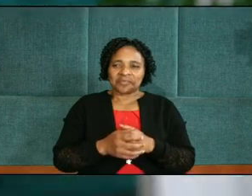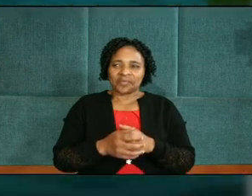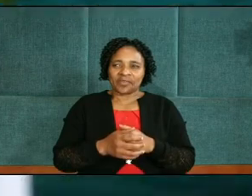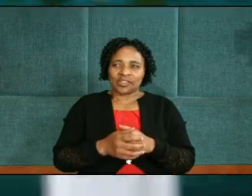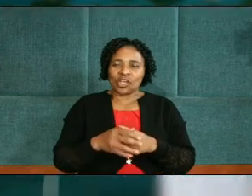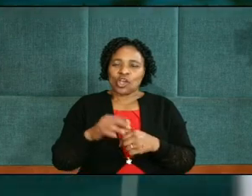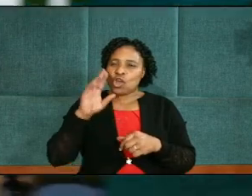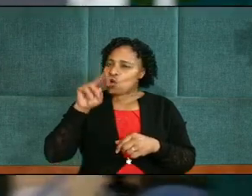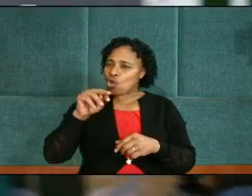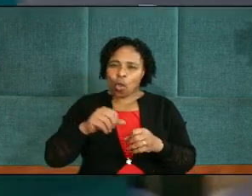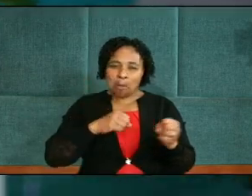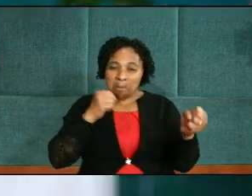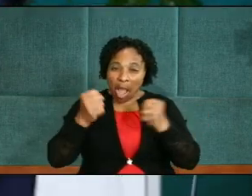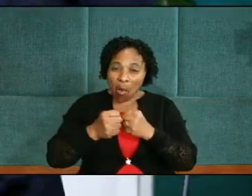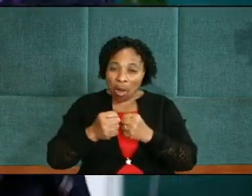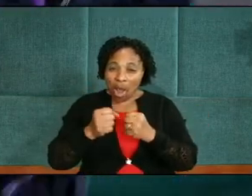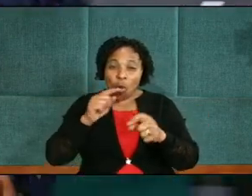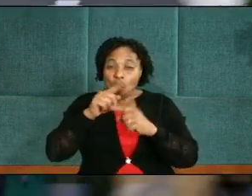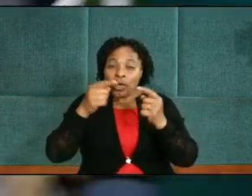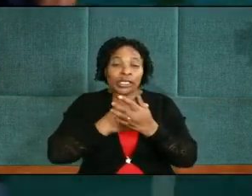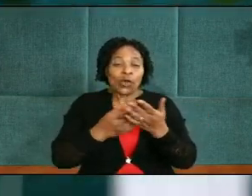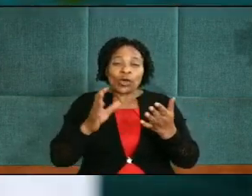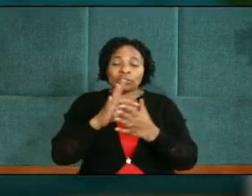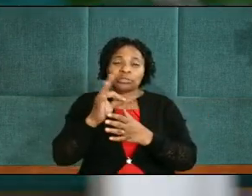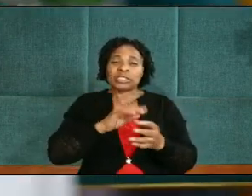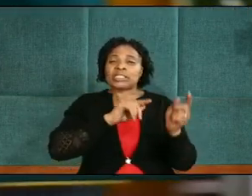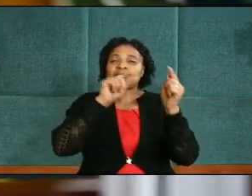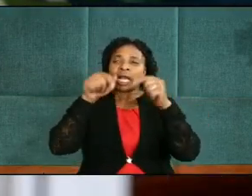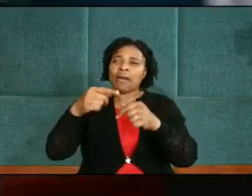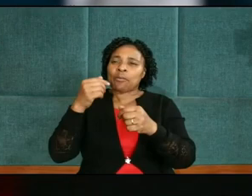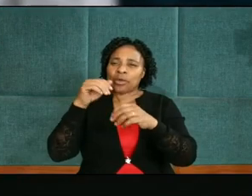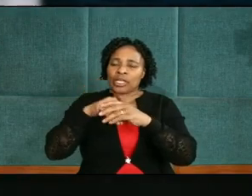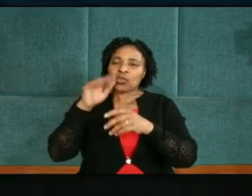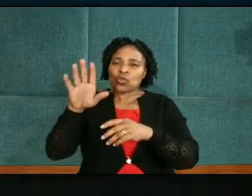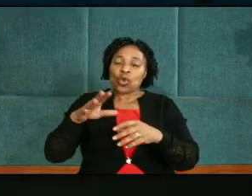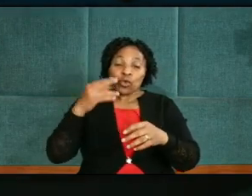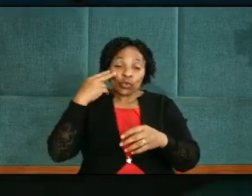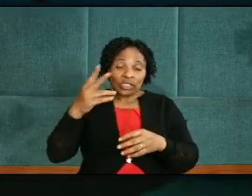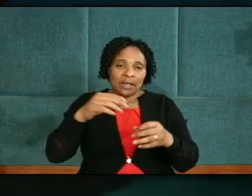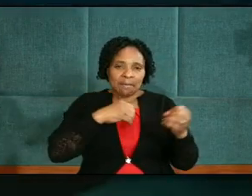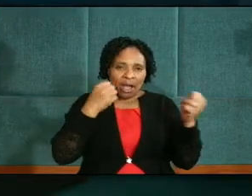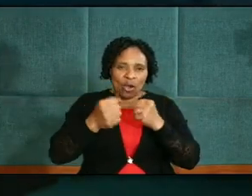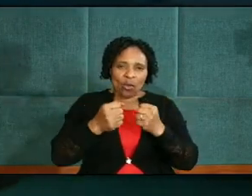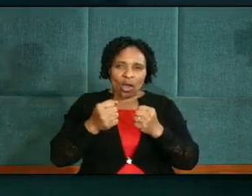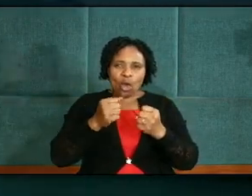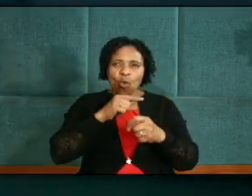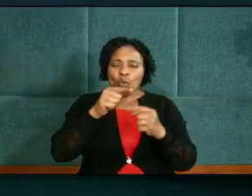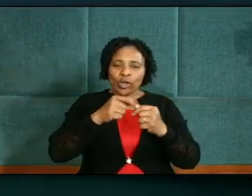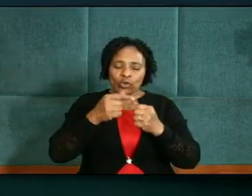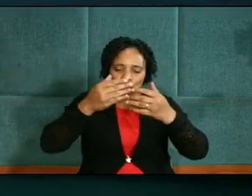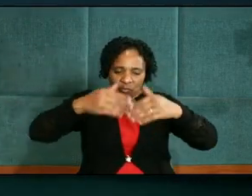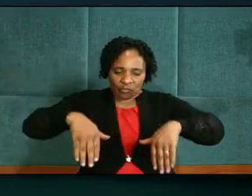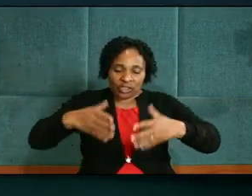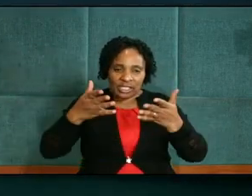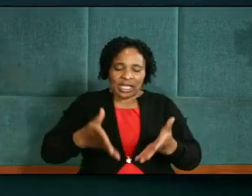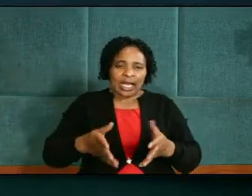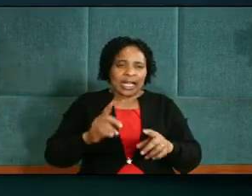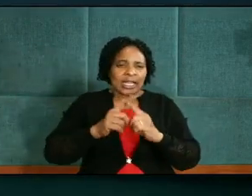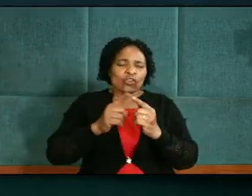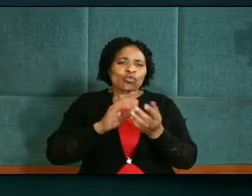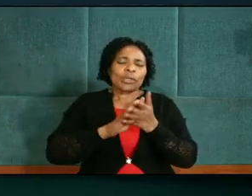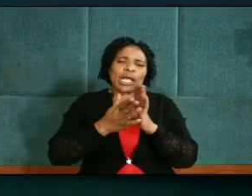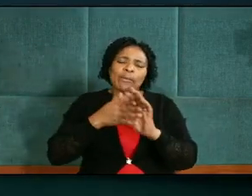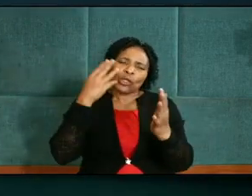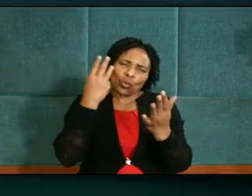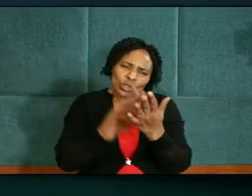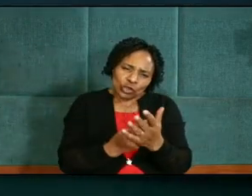No power. When the Holy Spirit come down upon you, you will receive power when he comes upon you. And you shall be witnesses to me